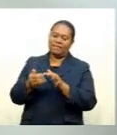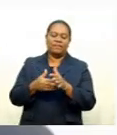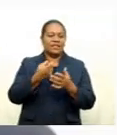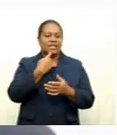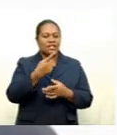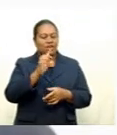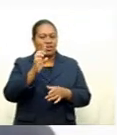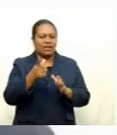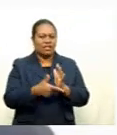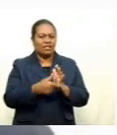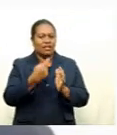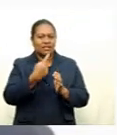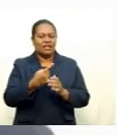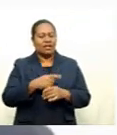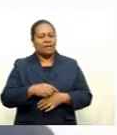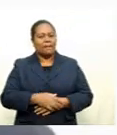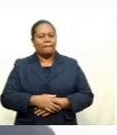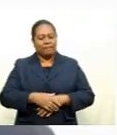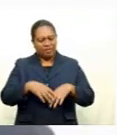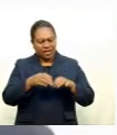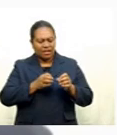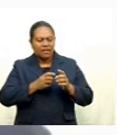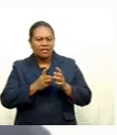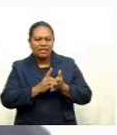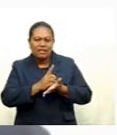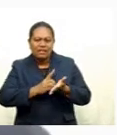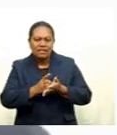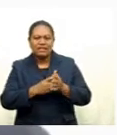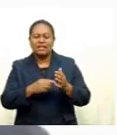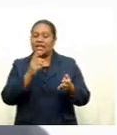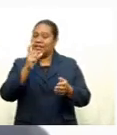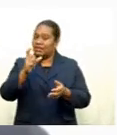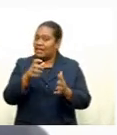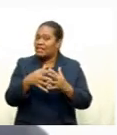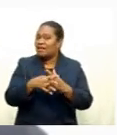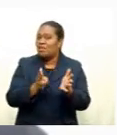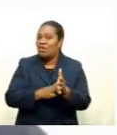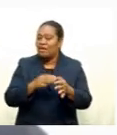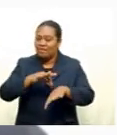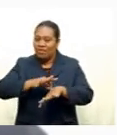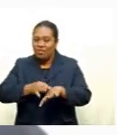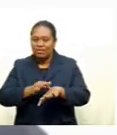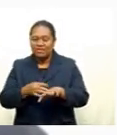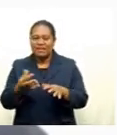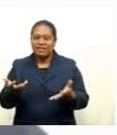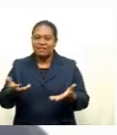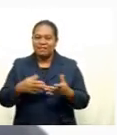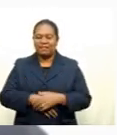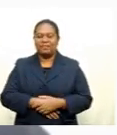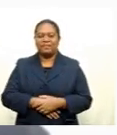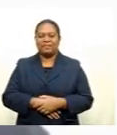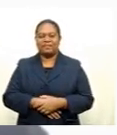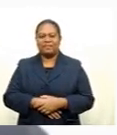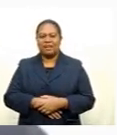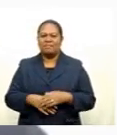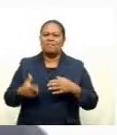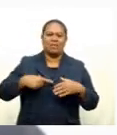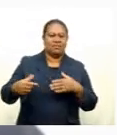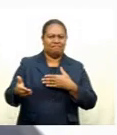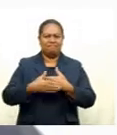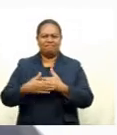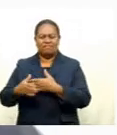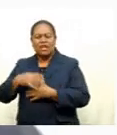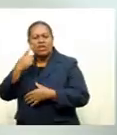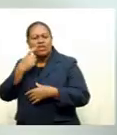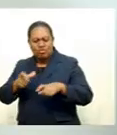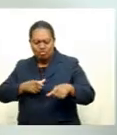things, because when the disease got into the CWM hospital and that was then shut down and to try and